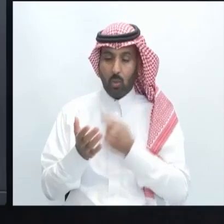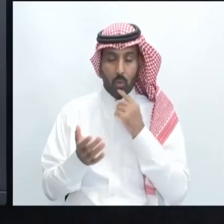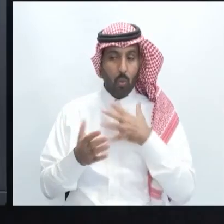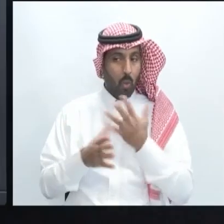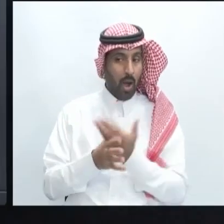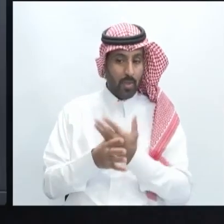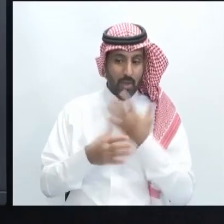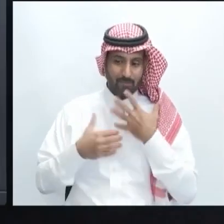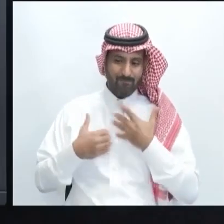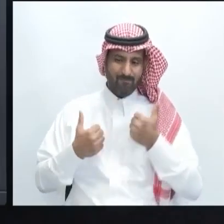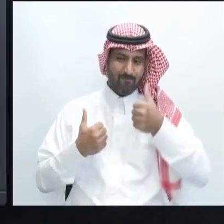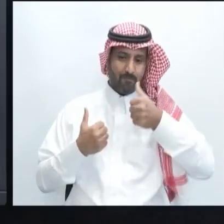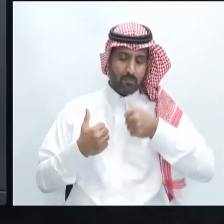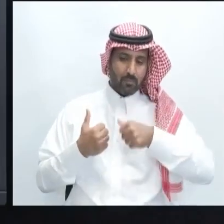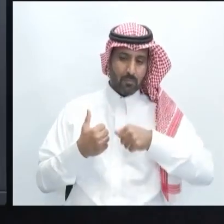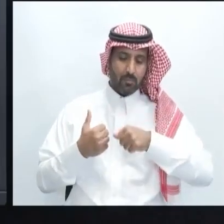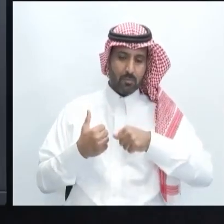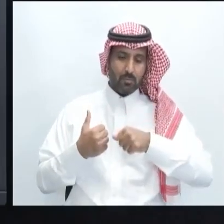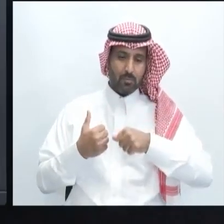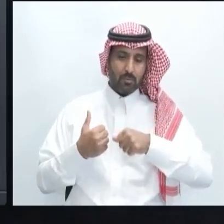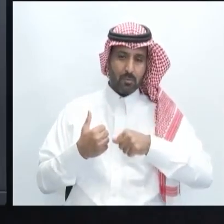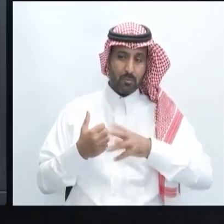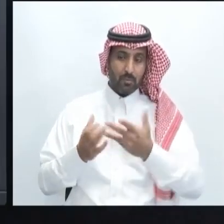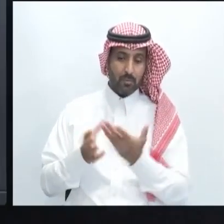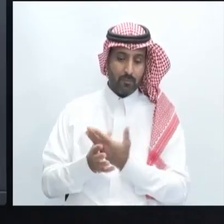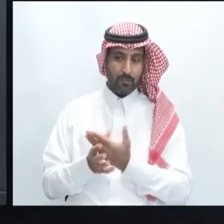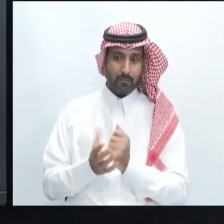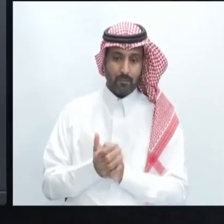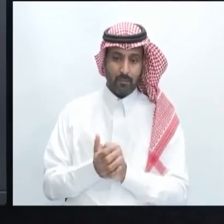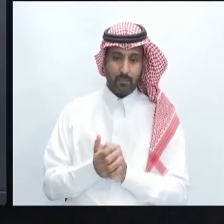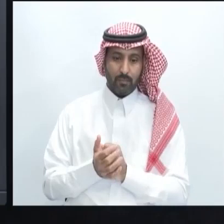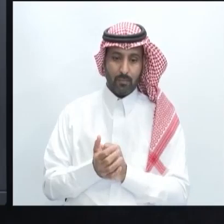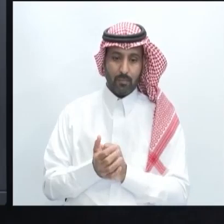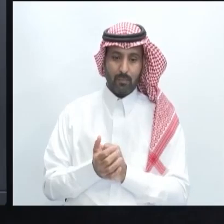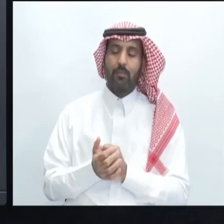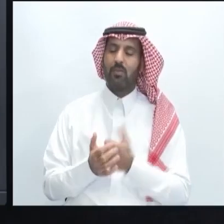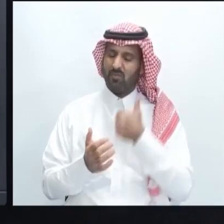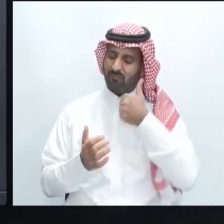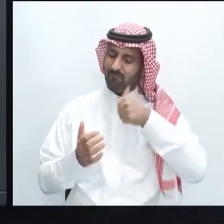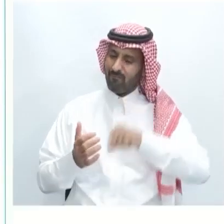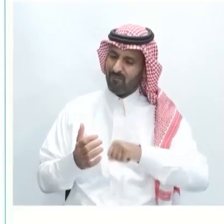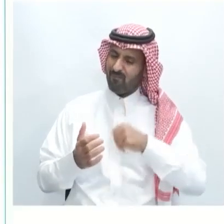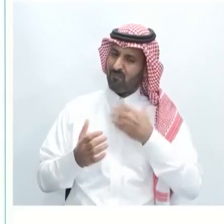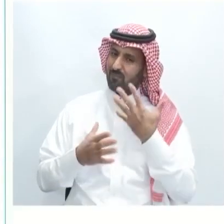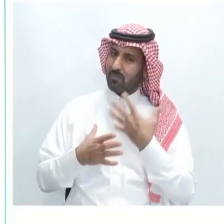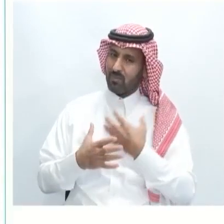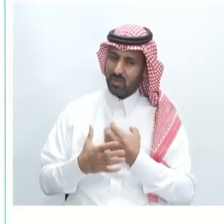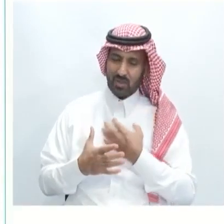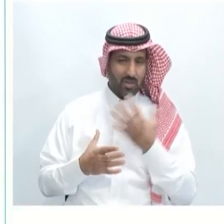aren't they satisfied? Do you remember the reason? Why aren't lawyers satisfied?